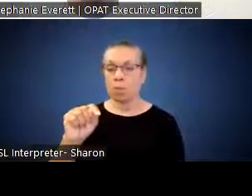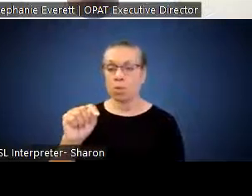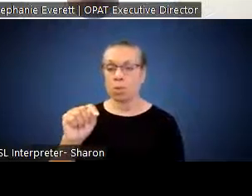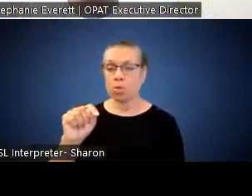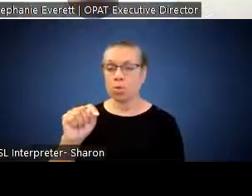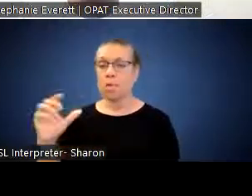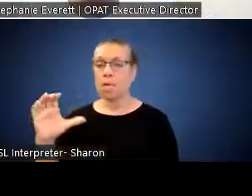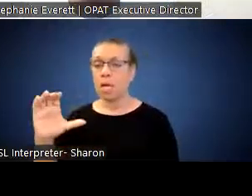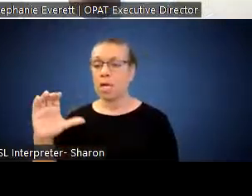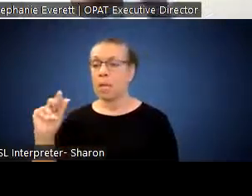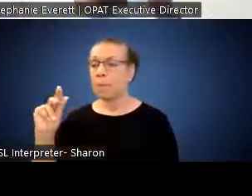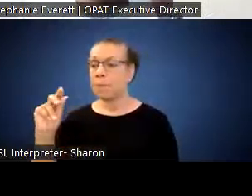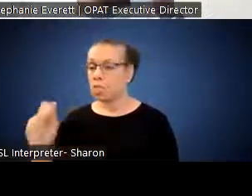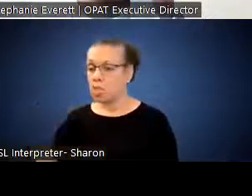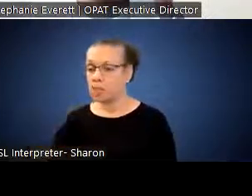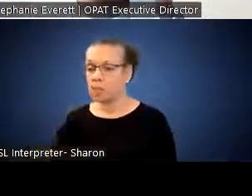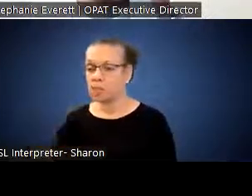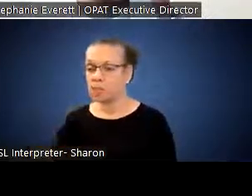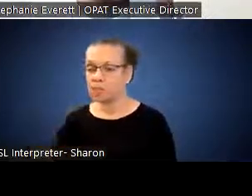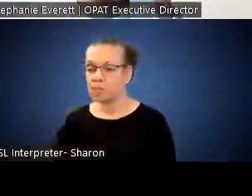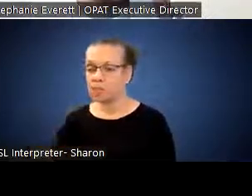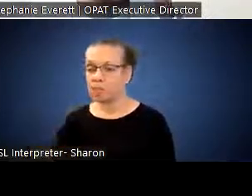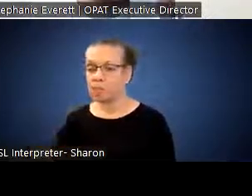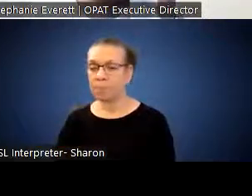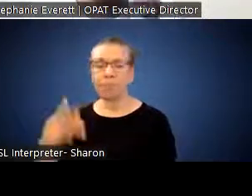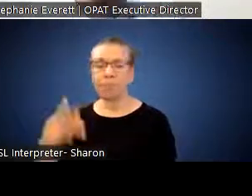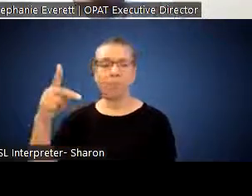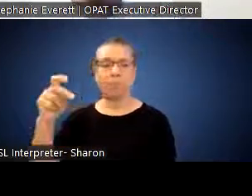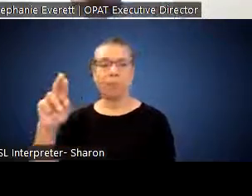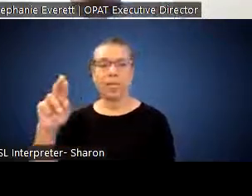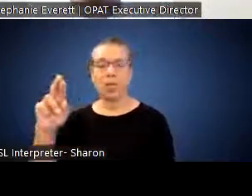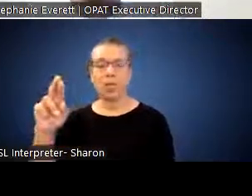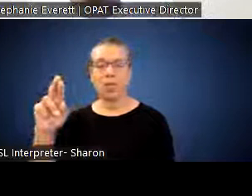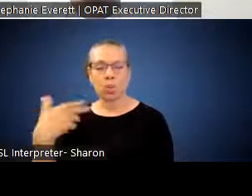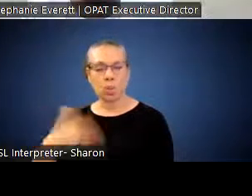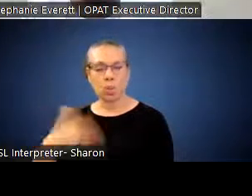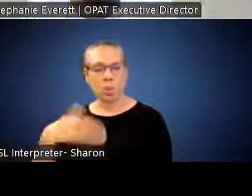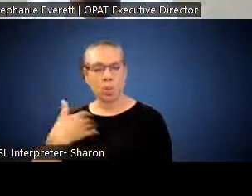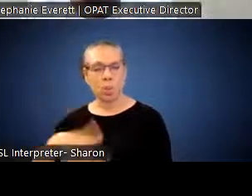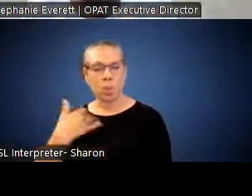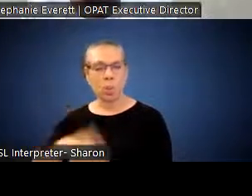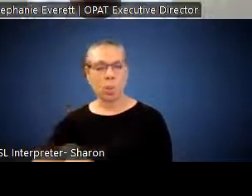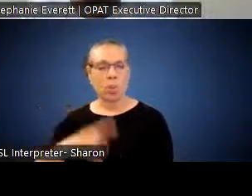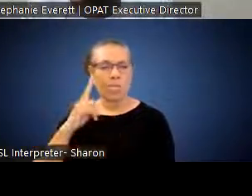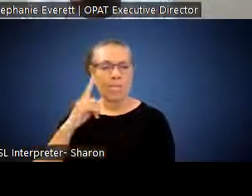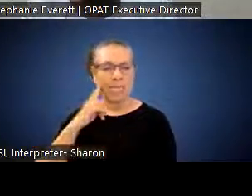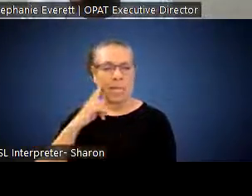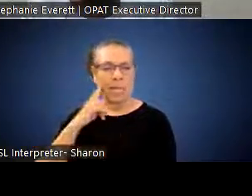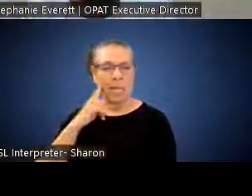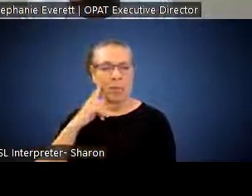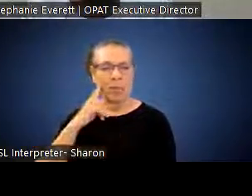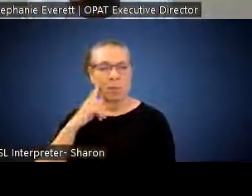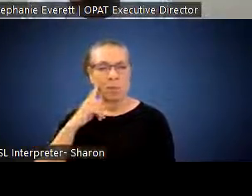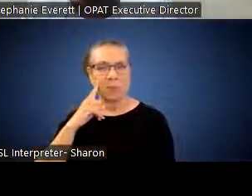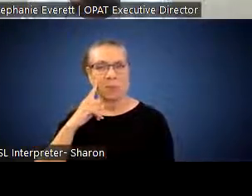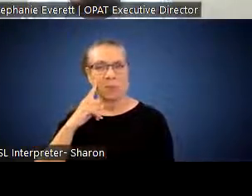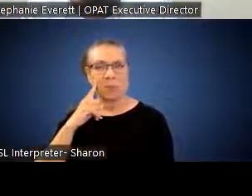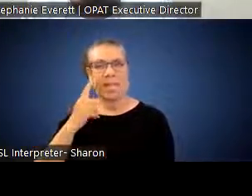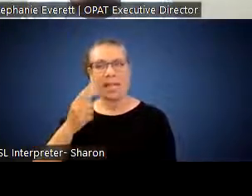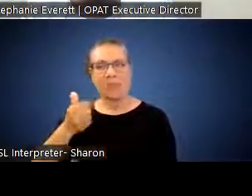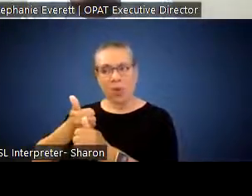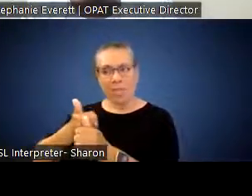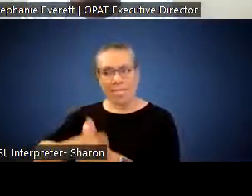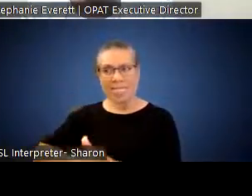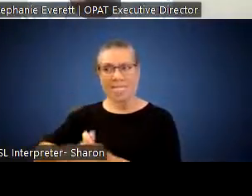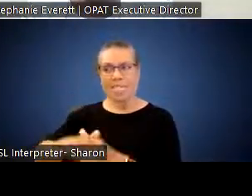Yeah, I was just thinking, because it feels like it would be really burdensome to have like on each complaint, you know,